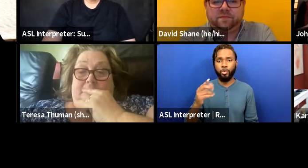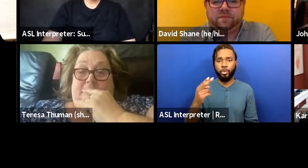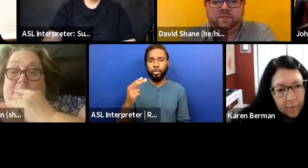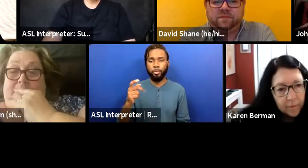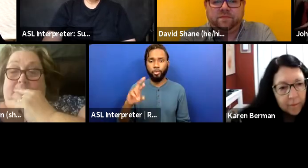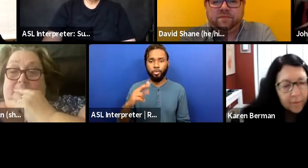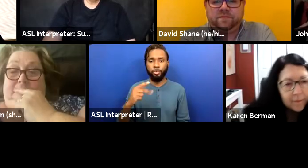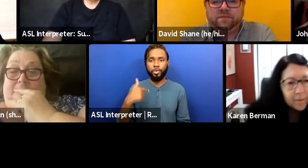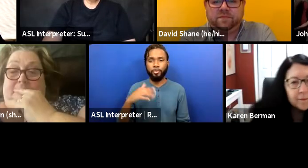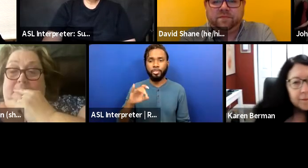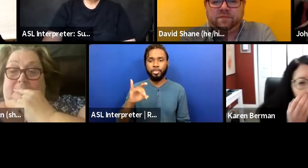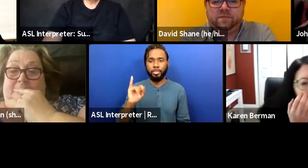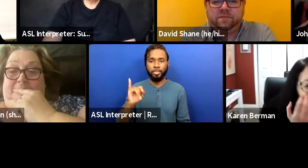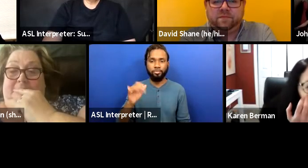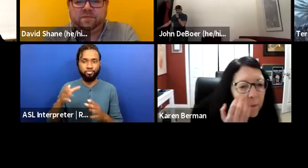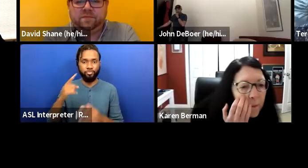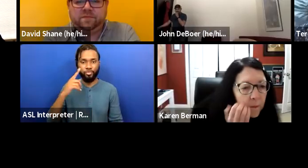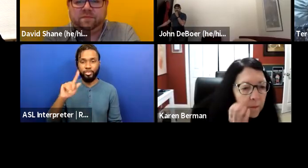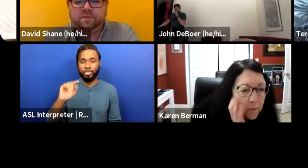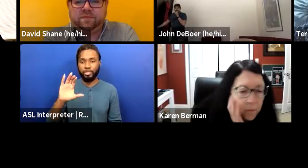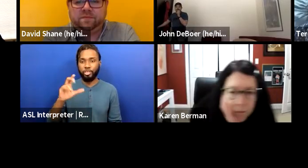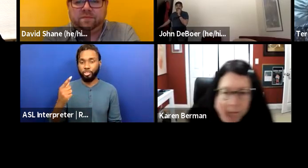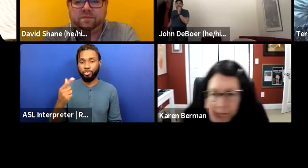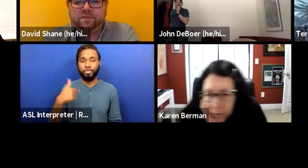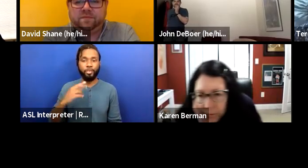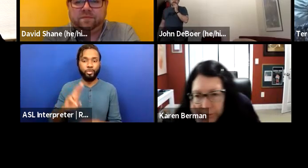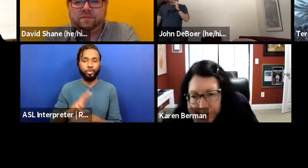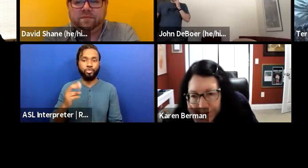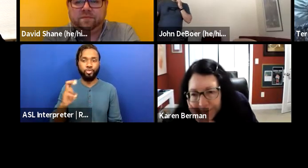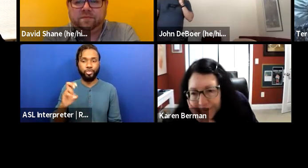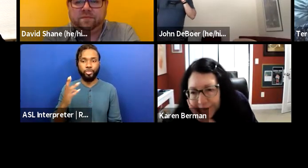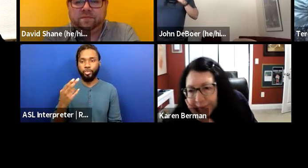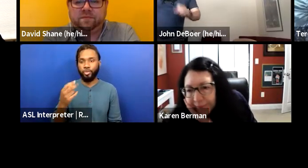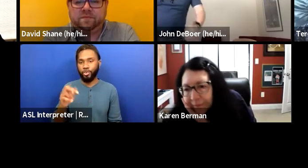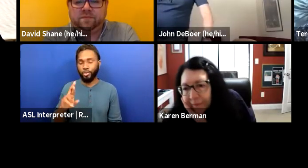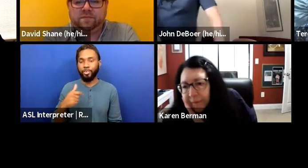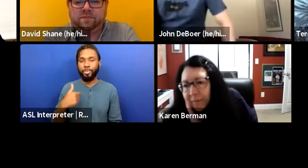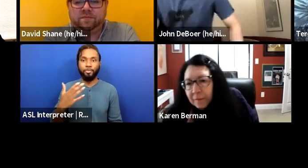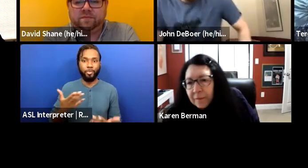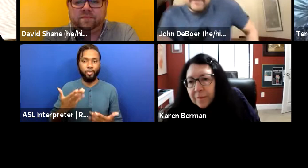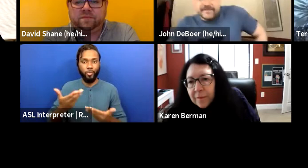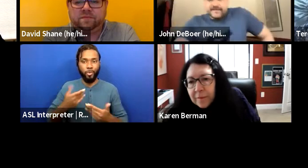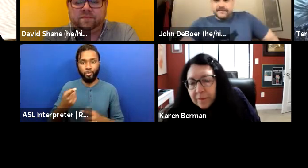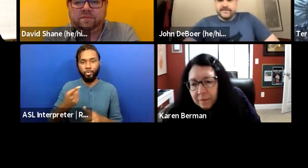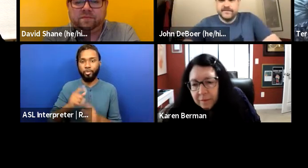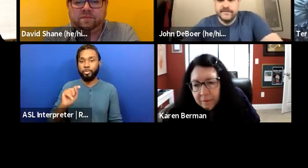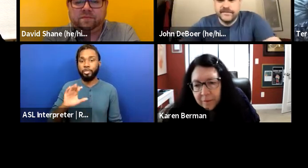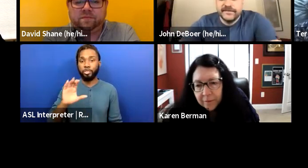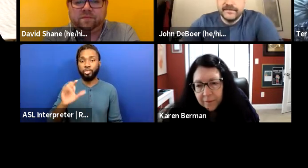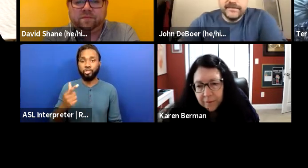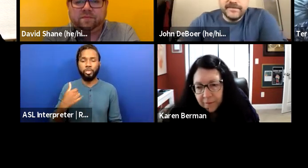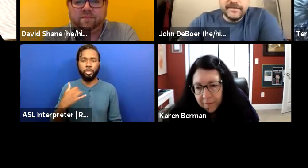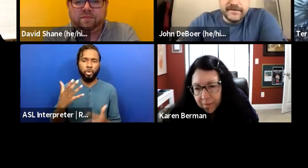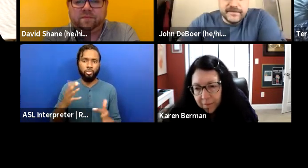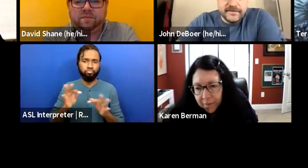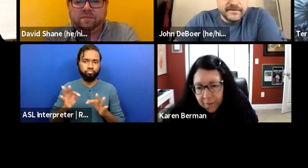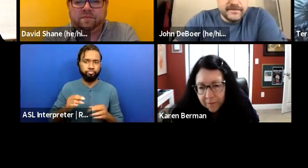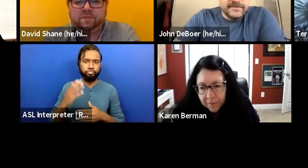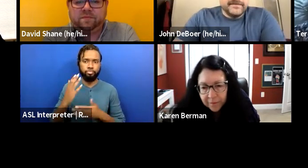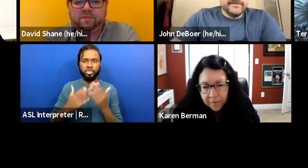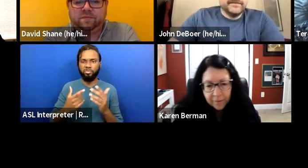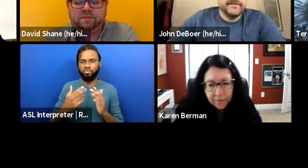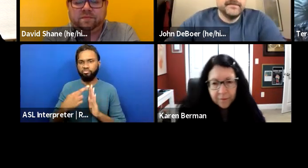TCG. My pronouns are she, her, and I'm here to welcome you on behalf of TCG and to go over a quick few housekeeping